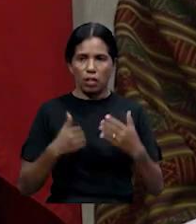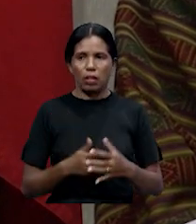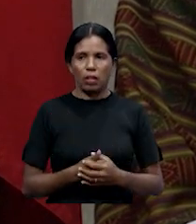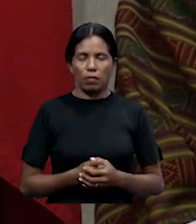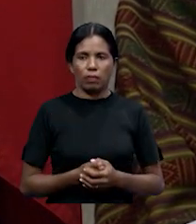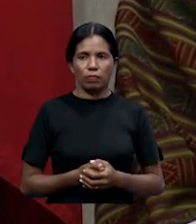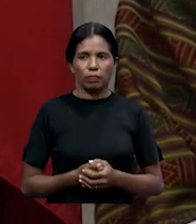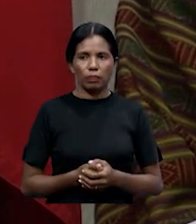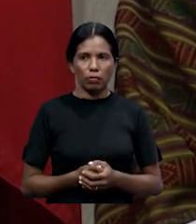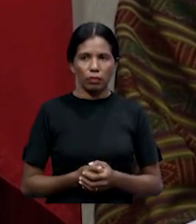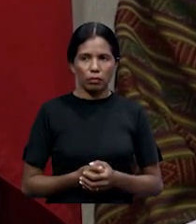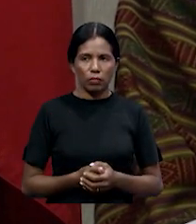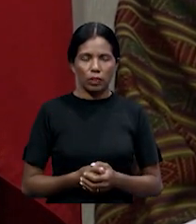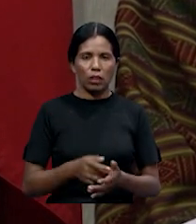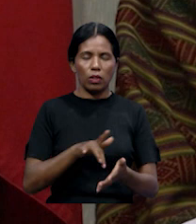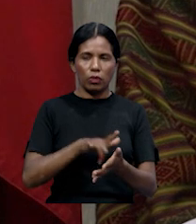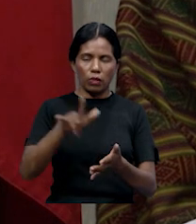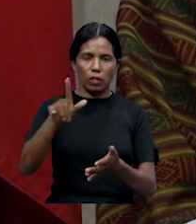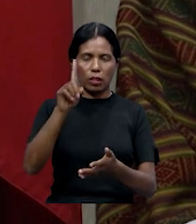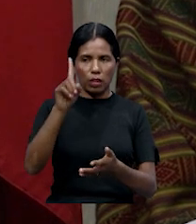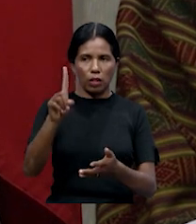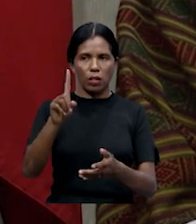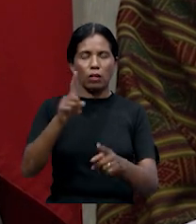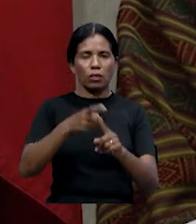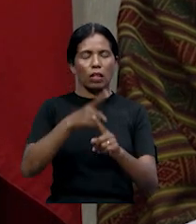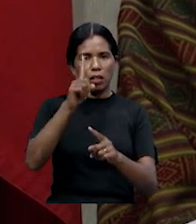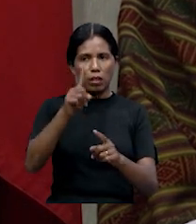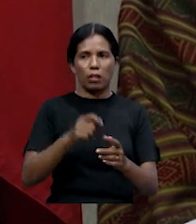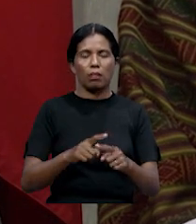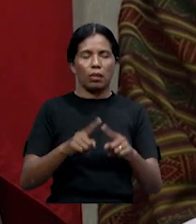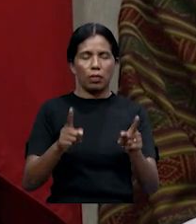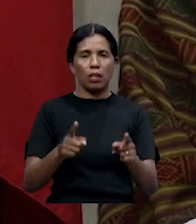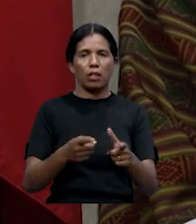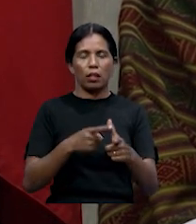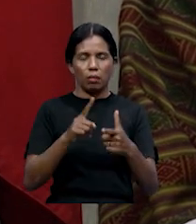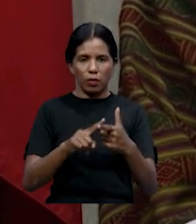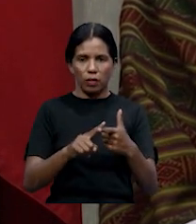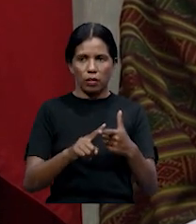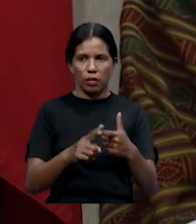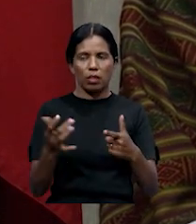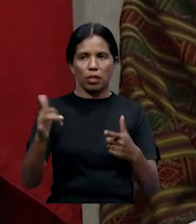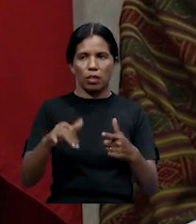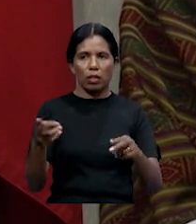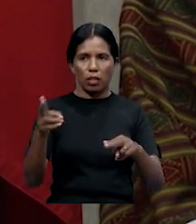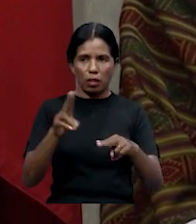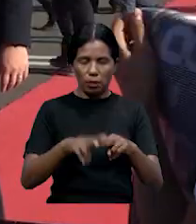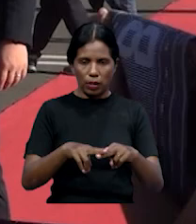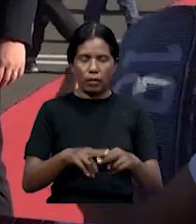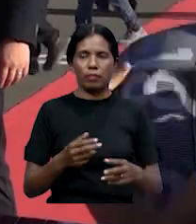iha bu dalaida kada fulan mebe depois de dimen quando ve saida sira bel aumenta nia